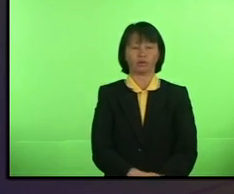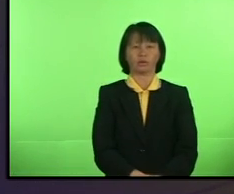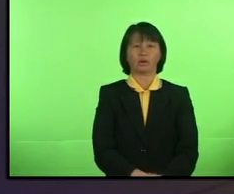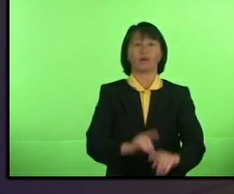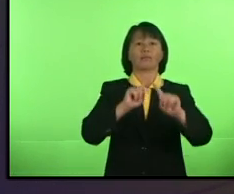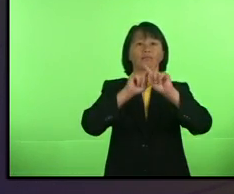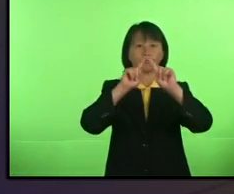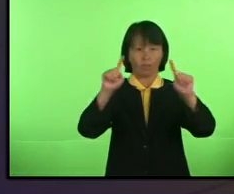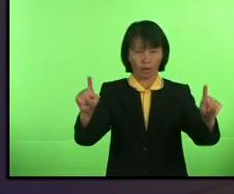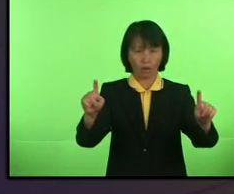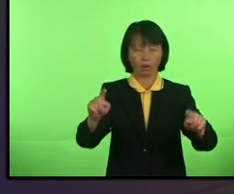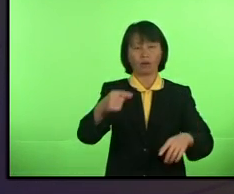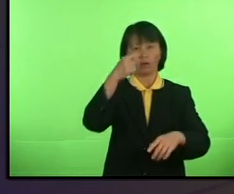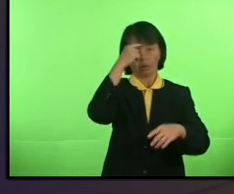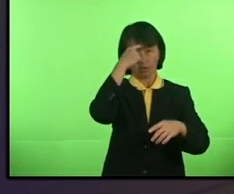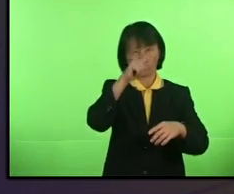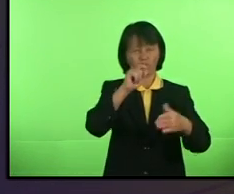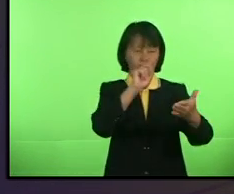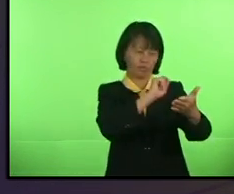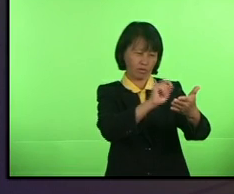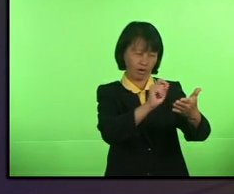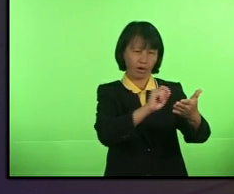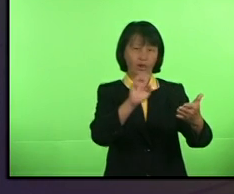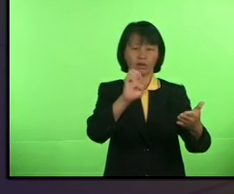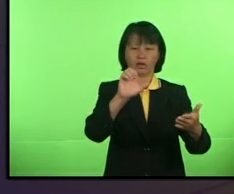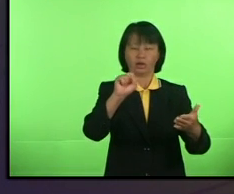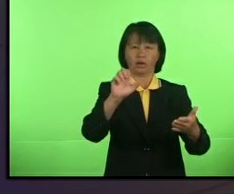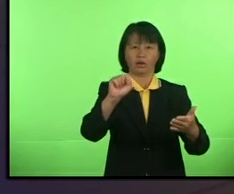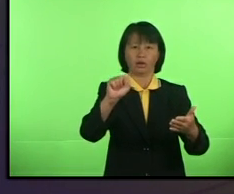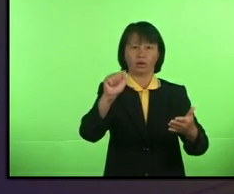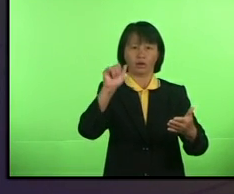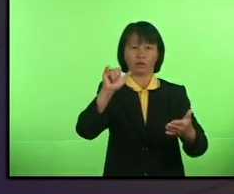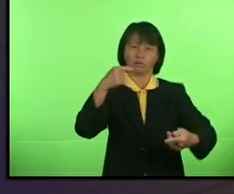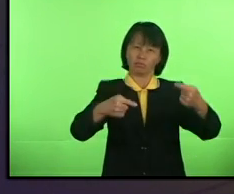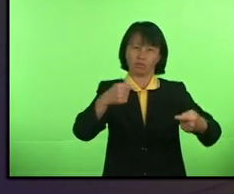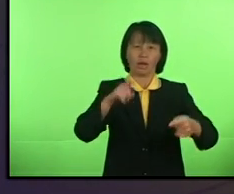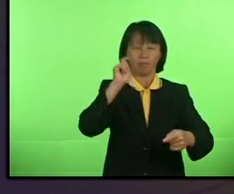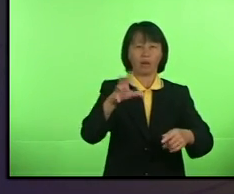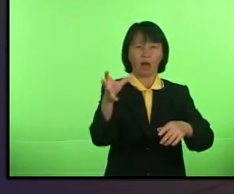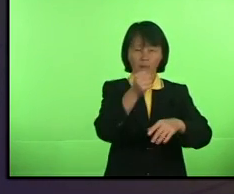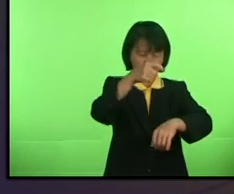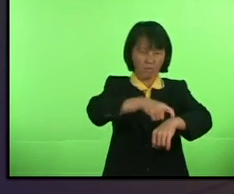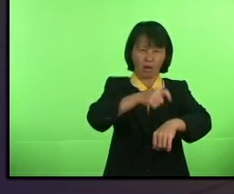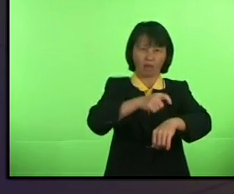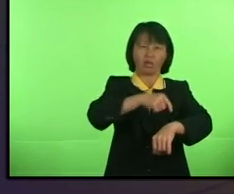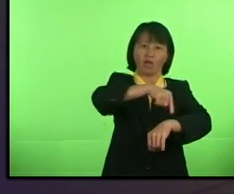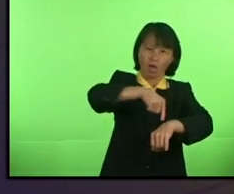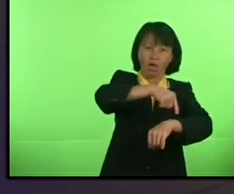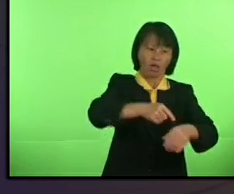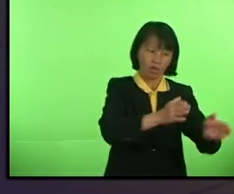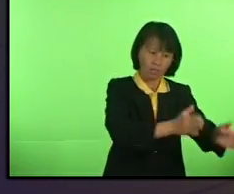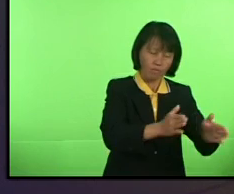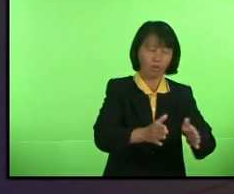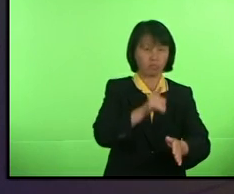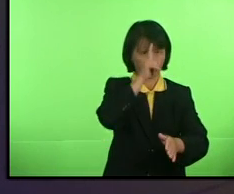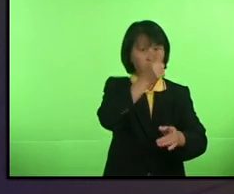But to write this essay, you must take time to plan. You must really